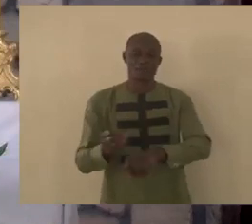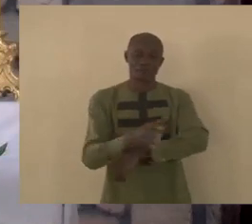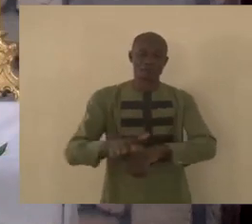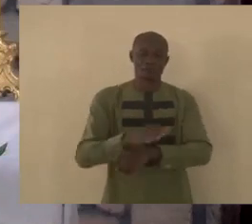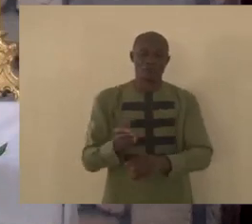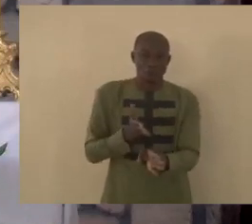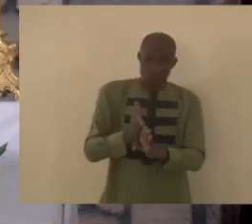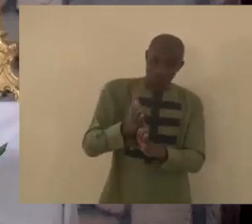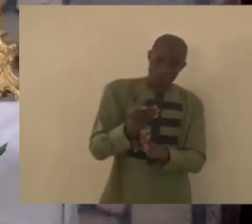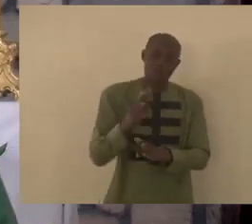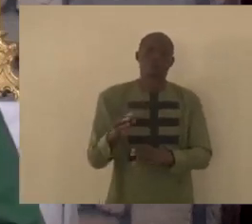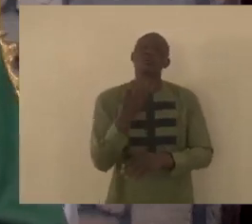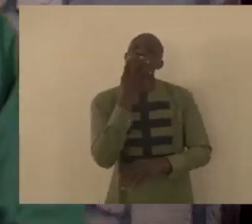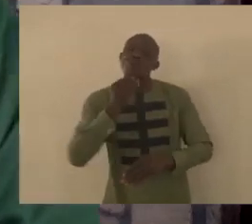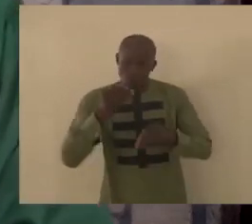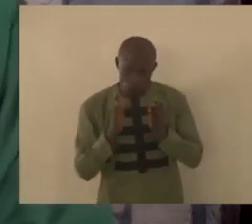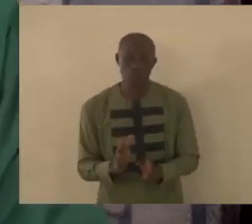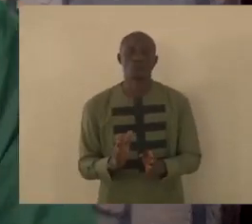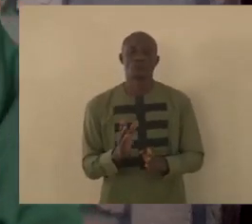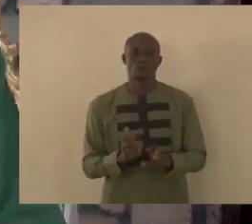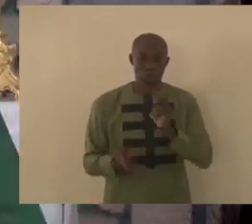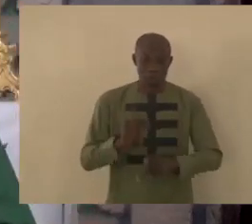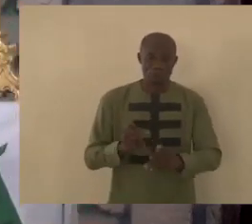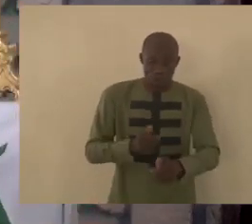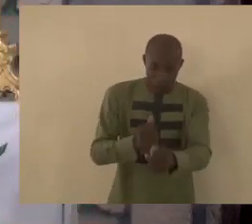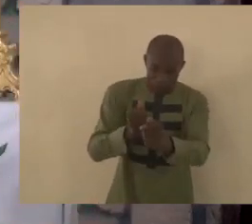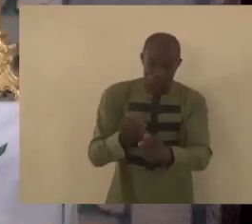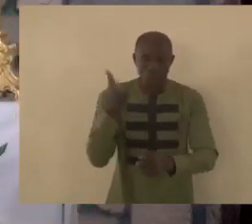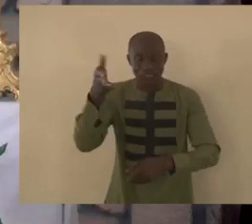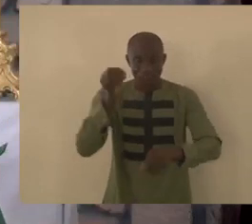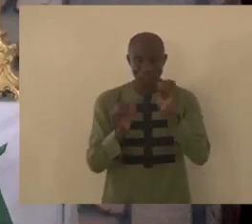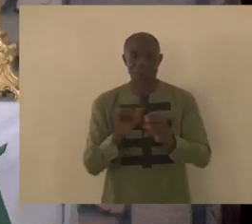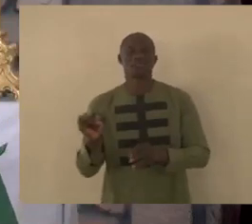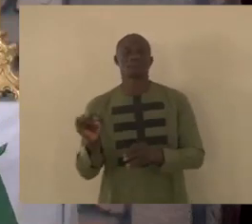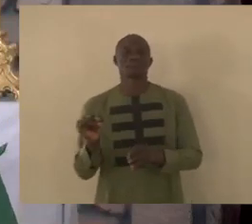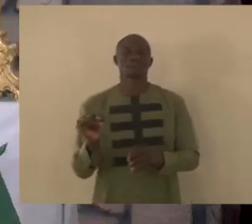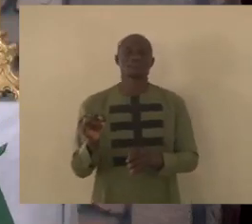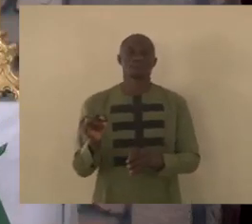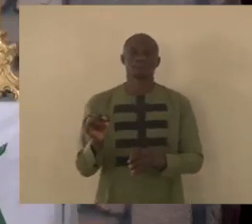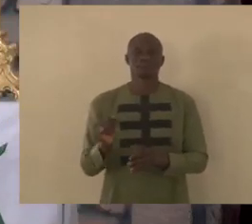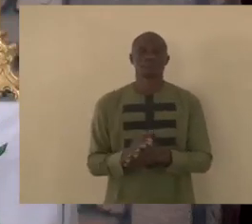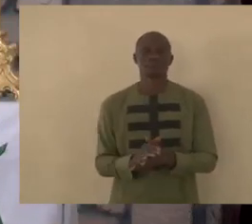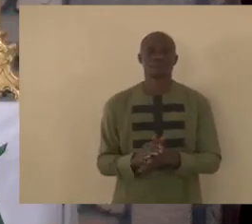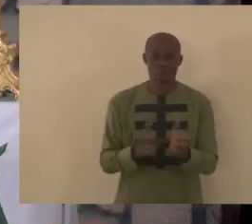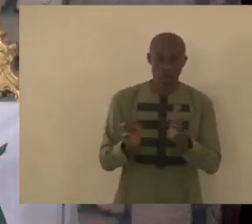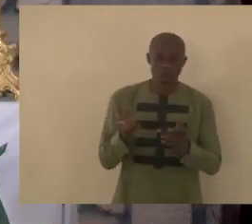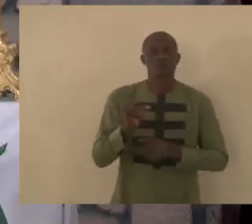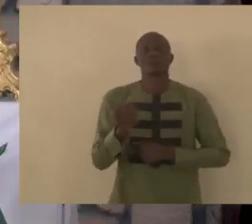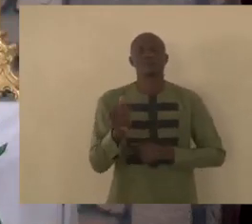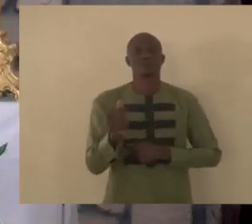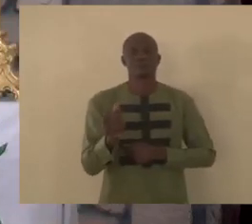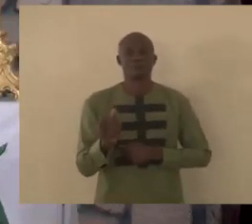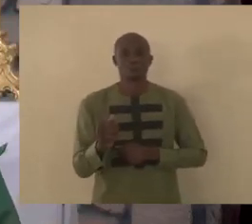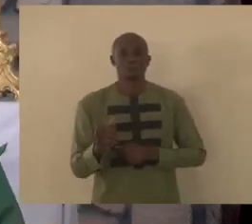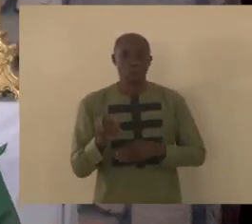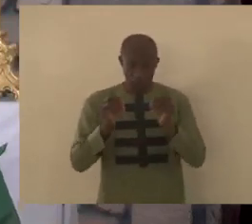influential. Majority of the Jewish people followed the teachings of the Pharisees, and Jesus himself attested to it. That is why